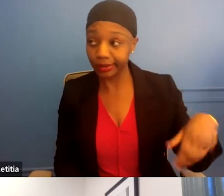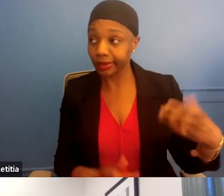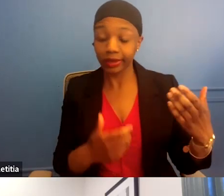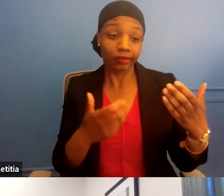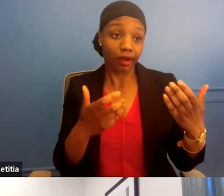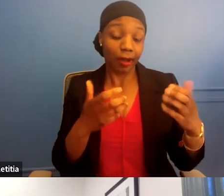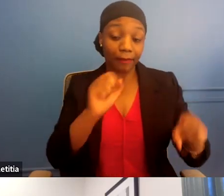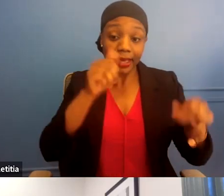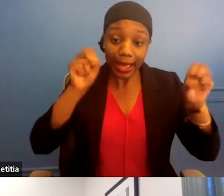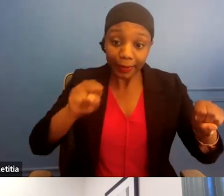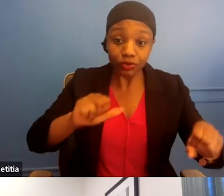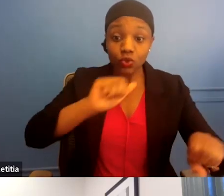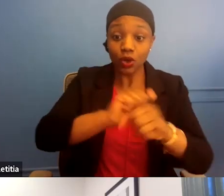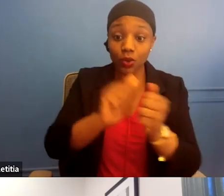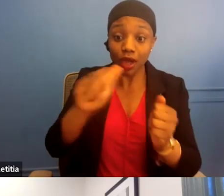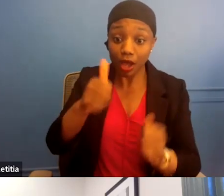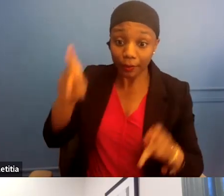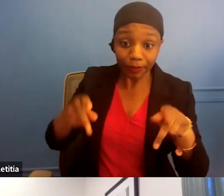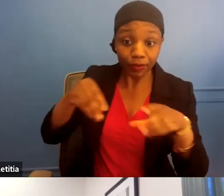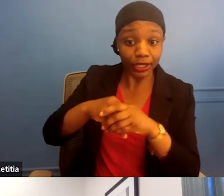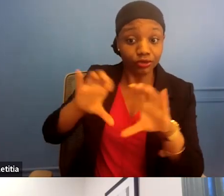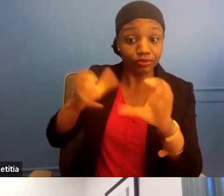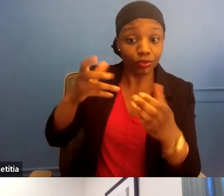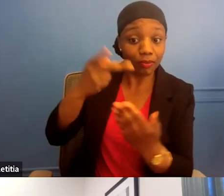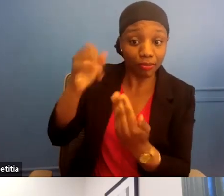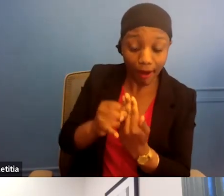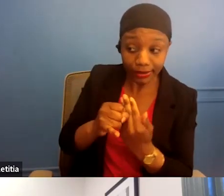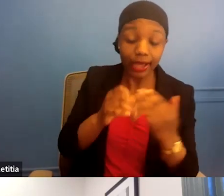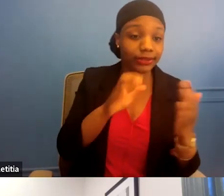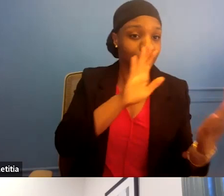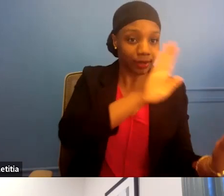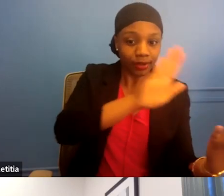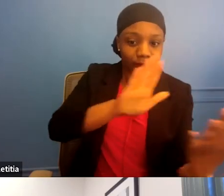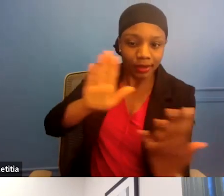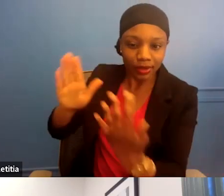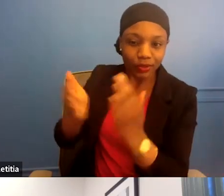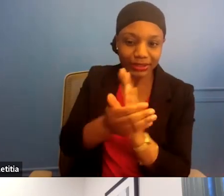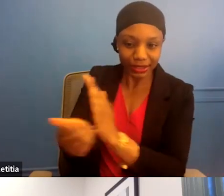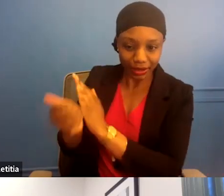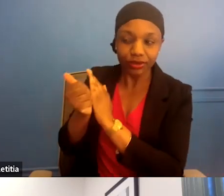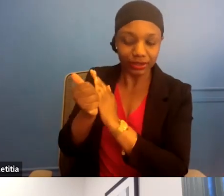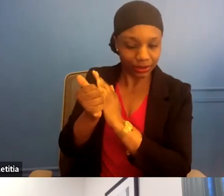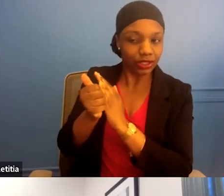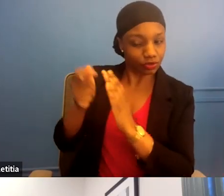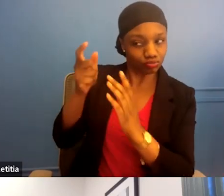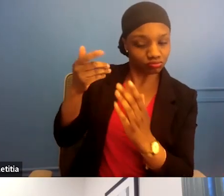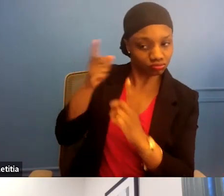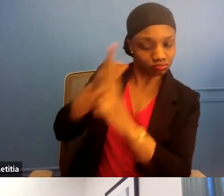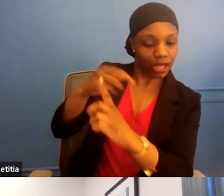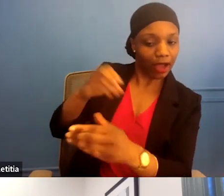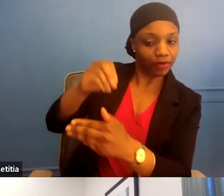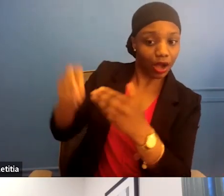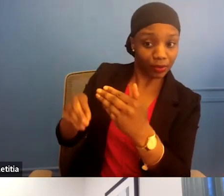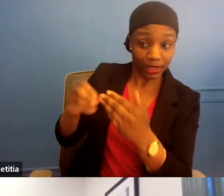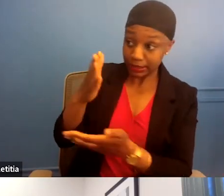work with other people in group projects and in order to have a common outcome. And some of those people you might have thought